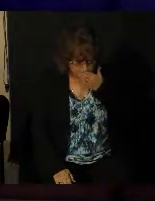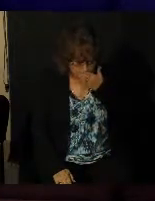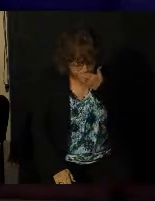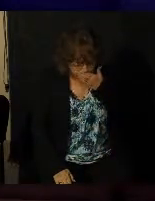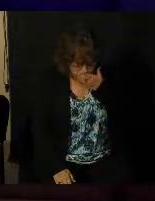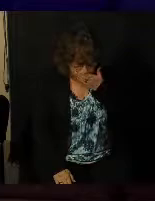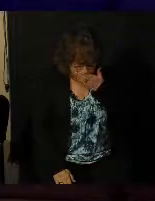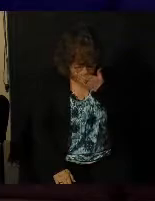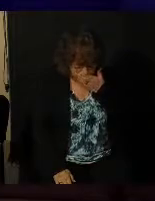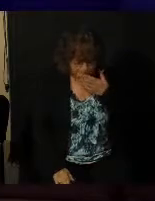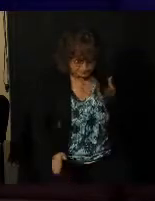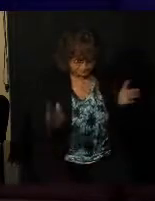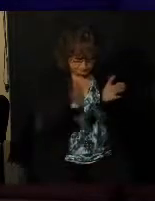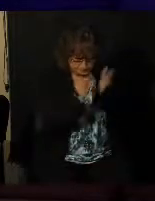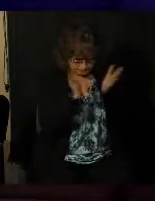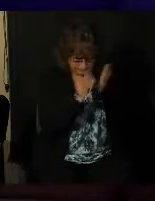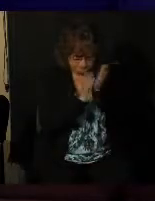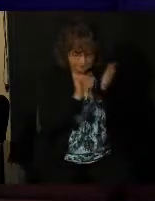Thank you. Man, I'm telling you.